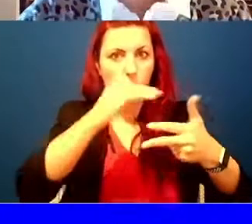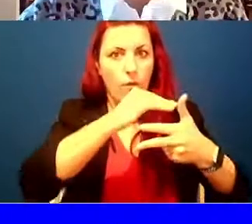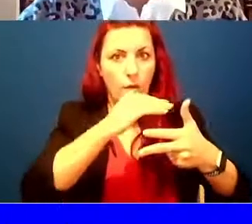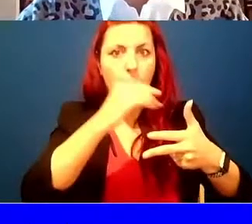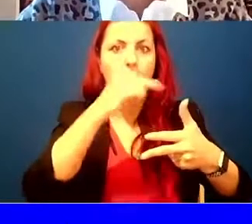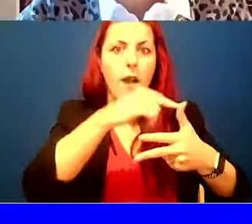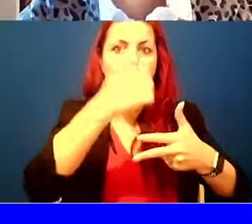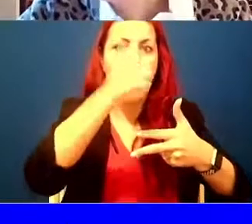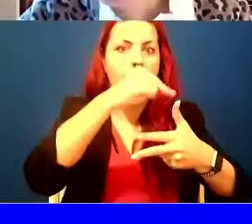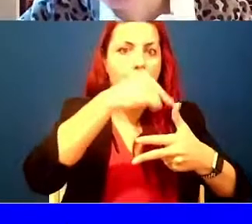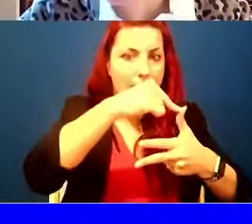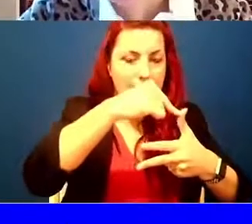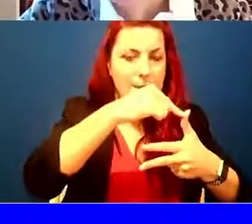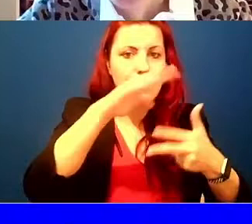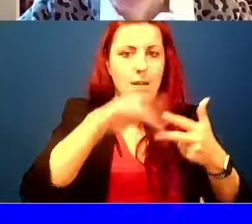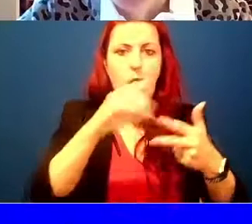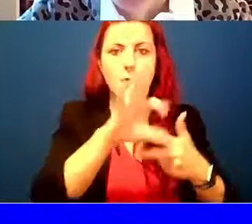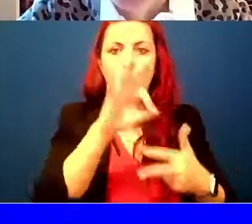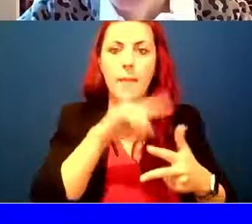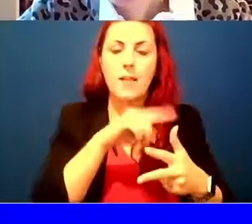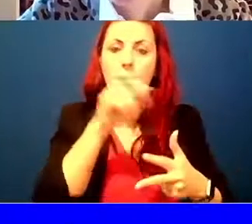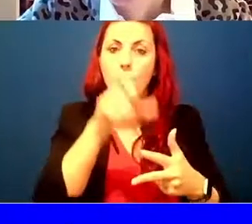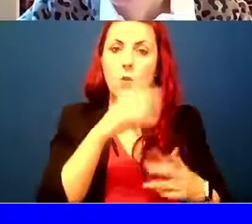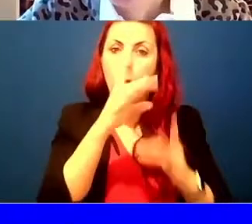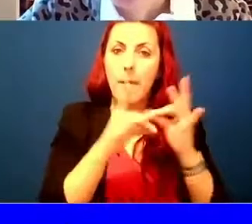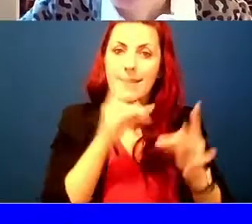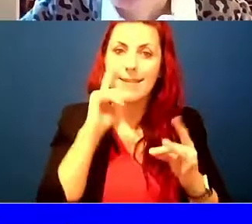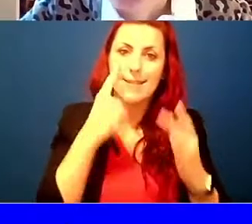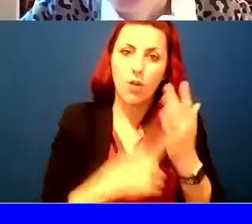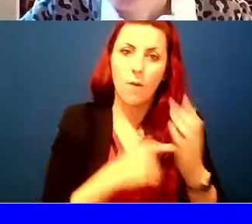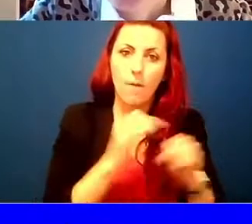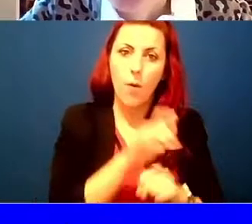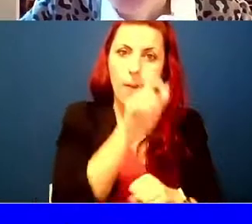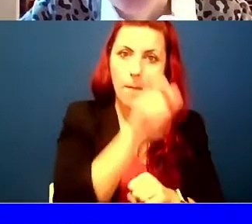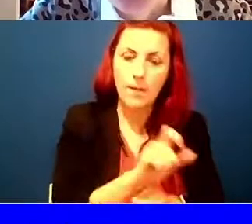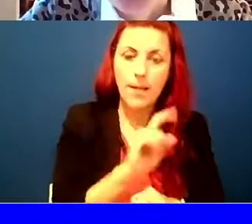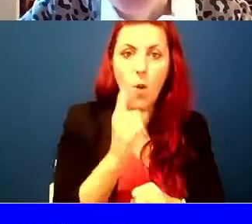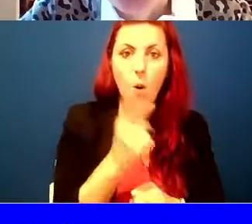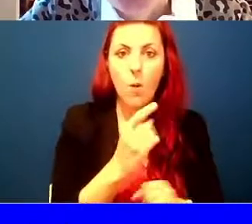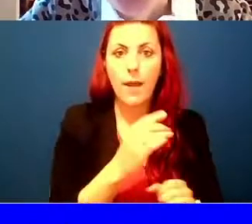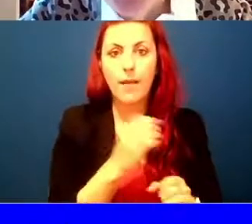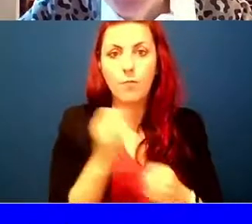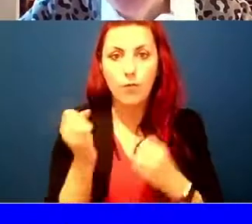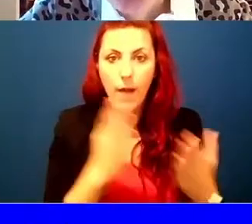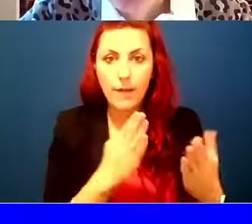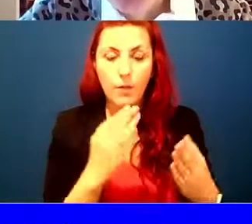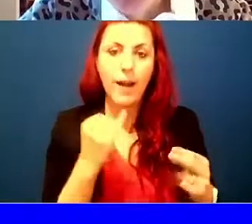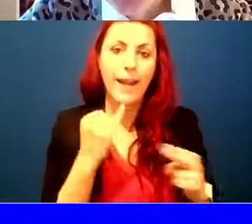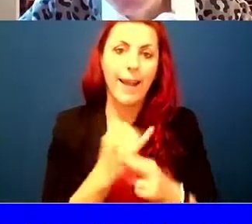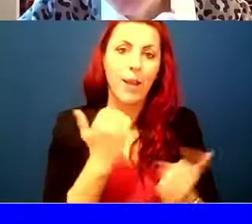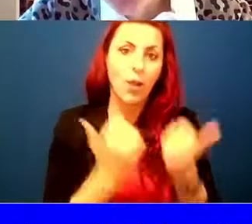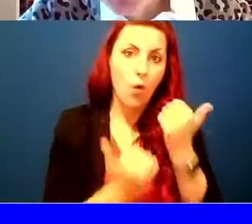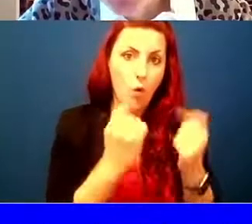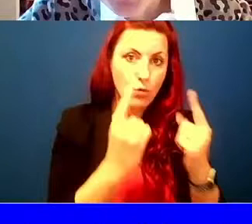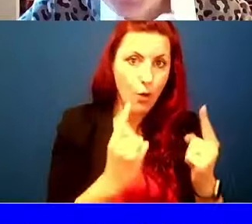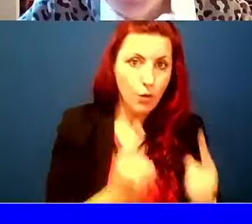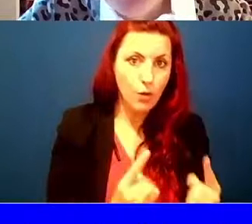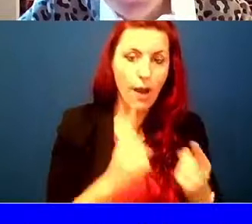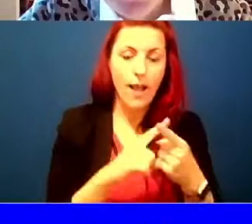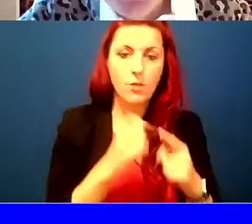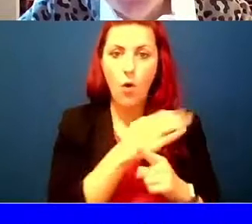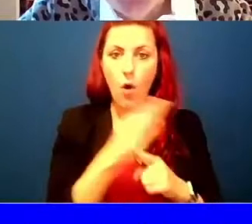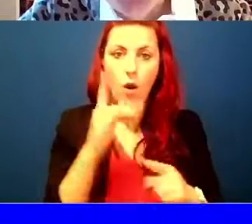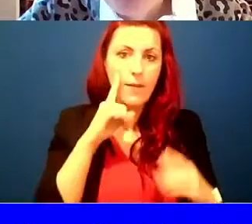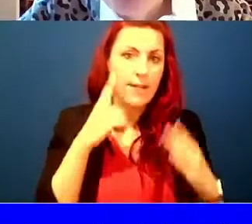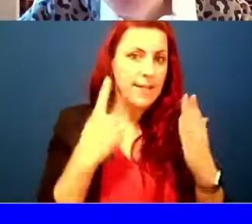representative, makes decisions for the person, but only as provided for in the court order. And all of these decision supporters, as